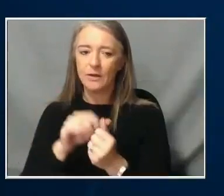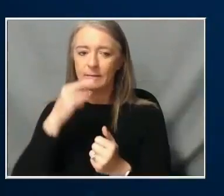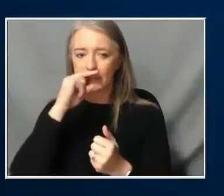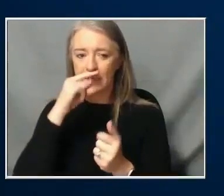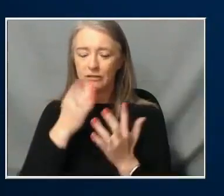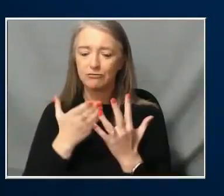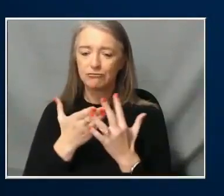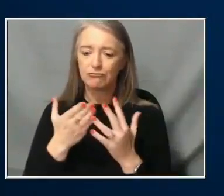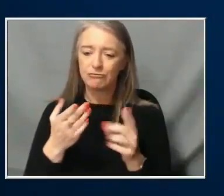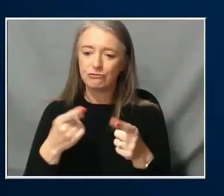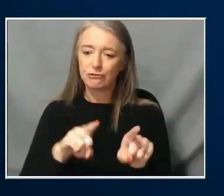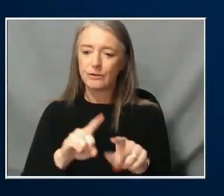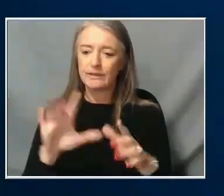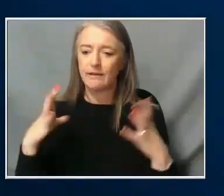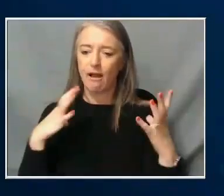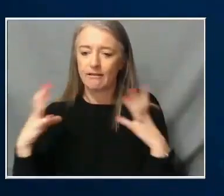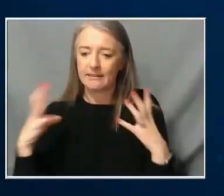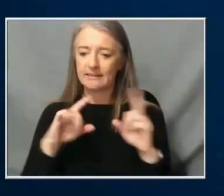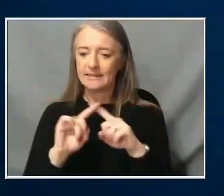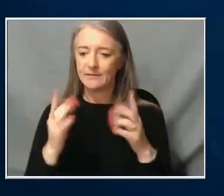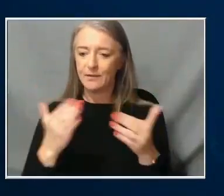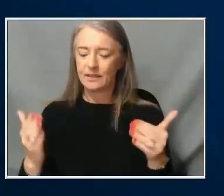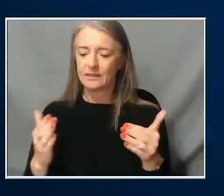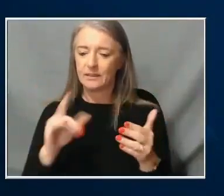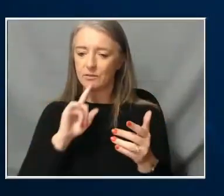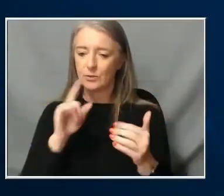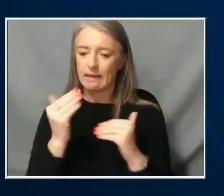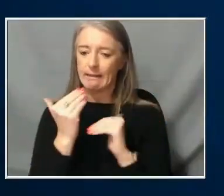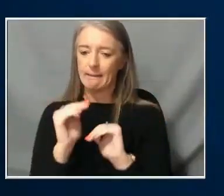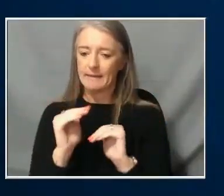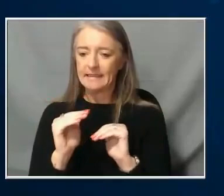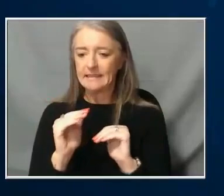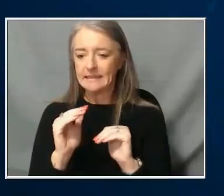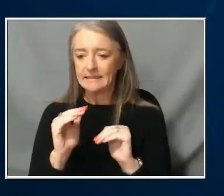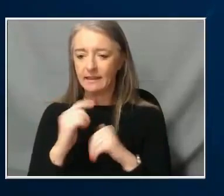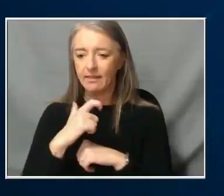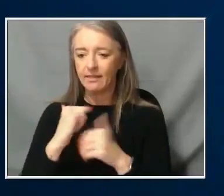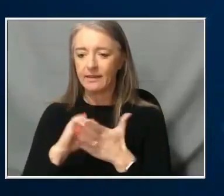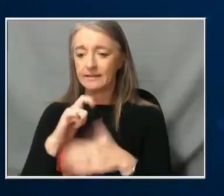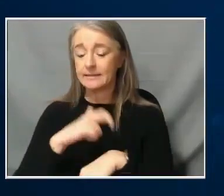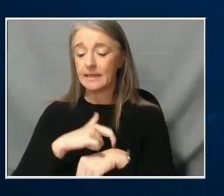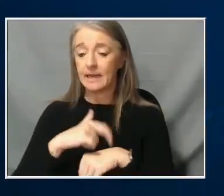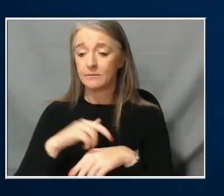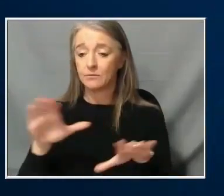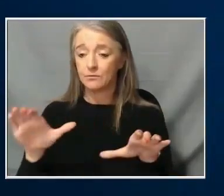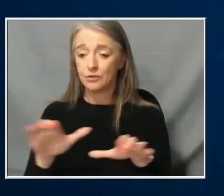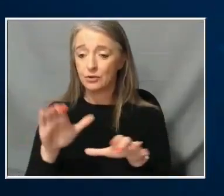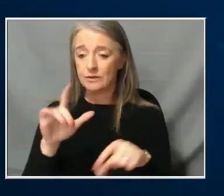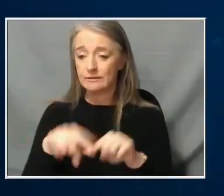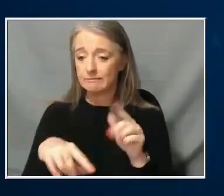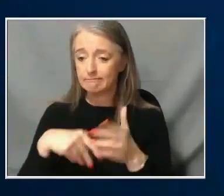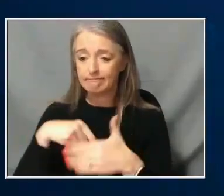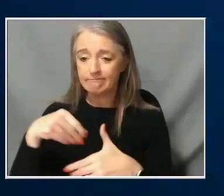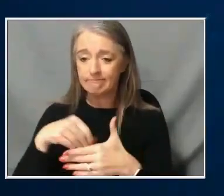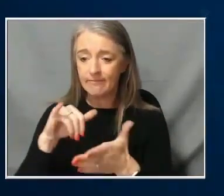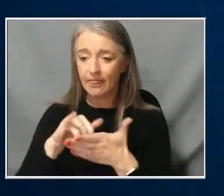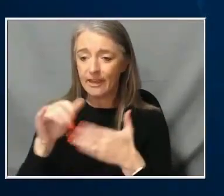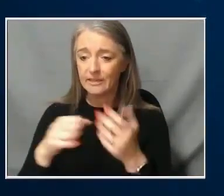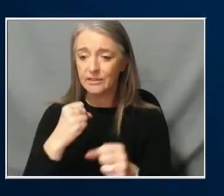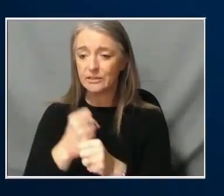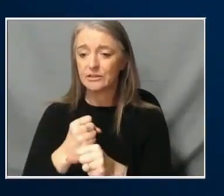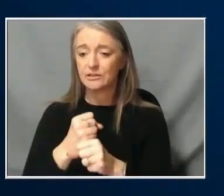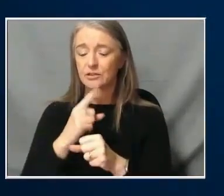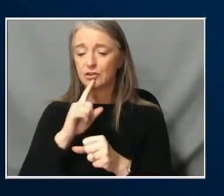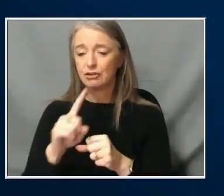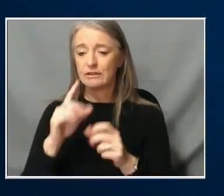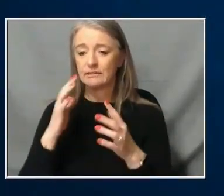the holidays and doing different things. And she knew I was pretty limited in doing those things that year. So she just